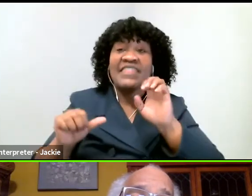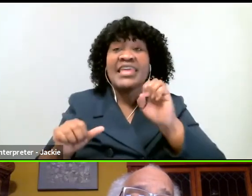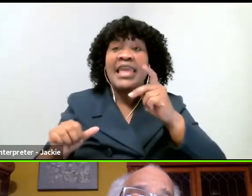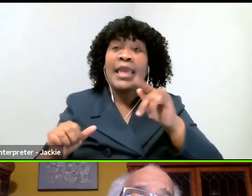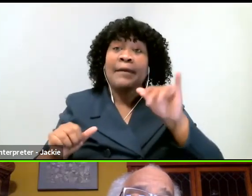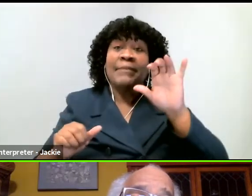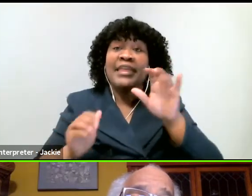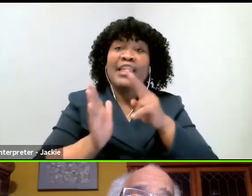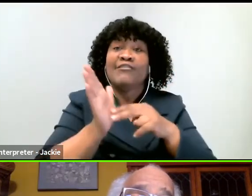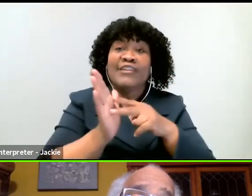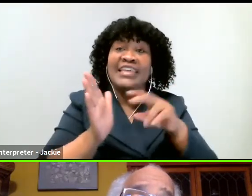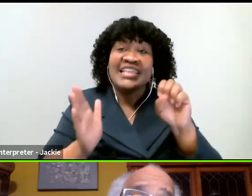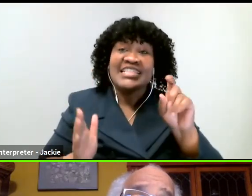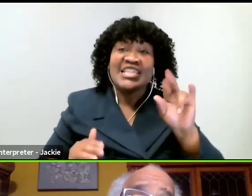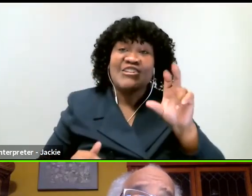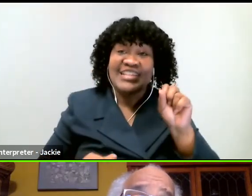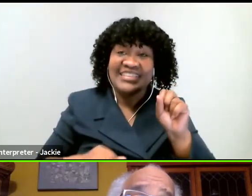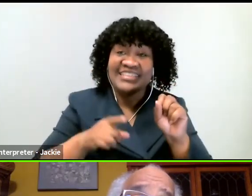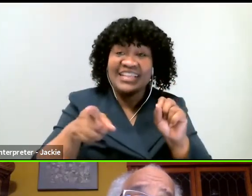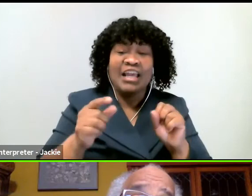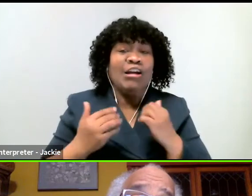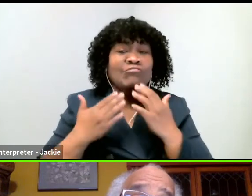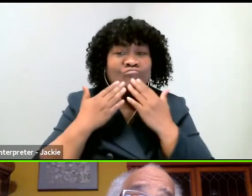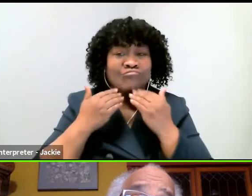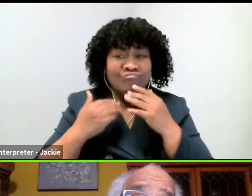the epic reading series, and you were kind enough,